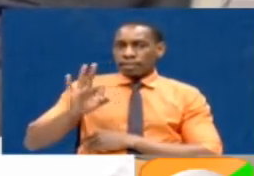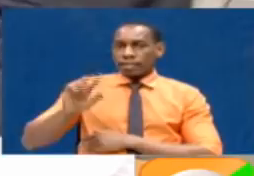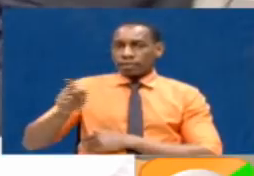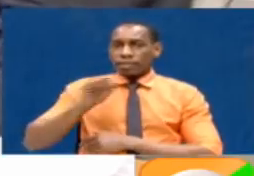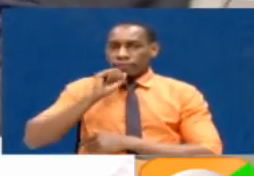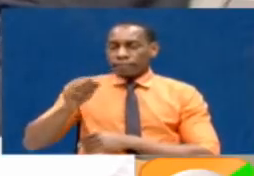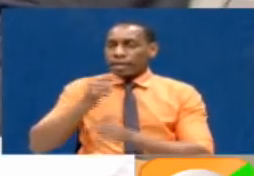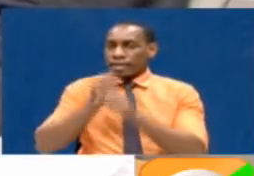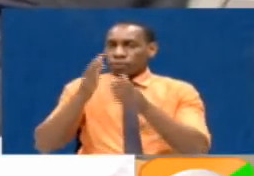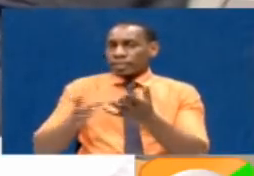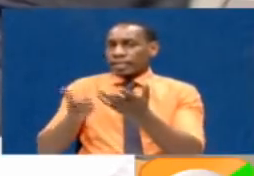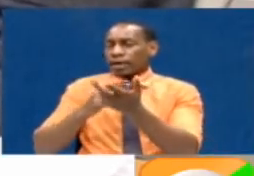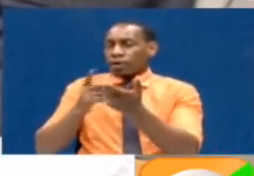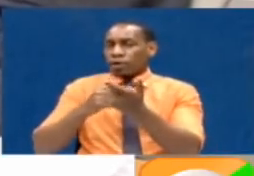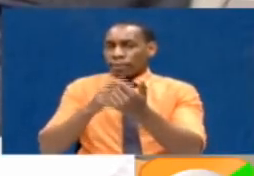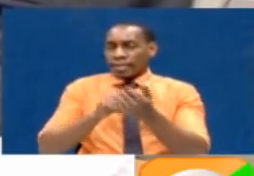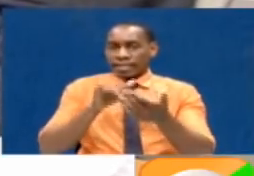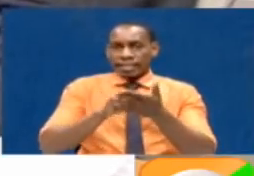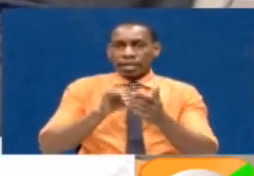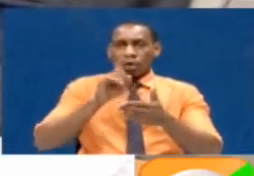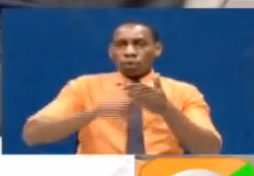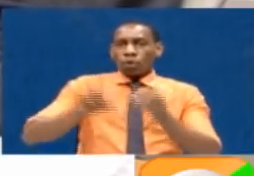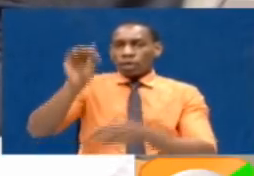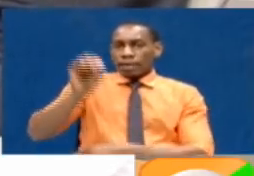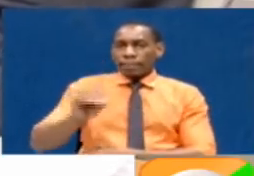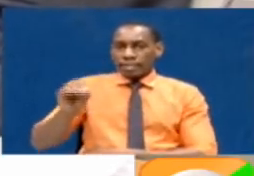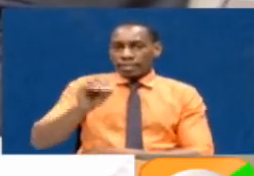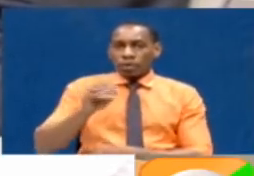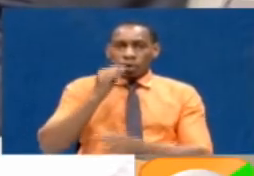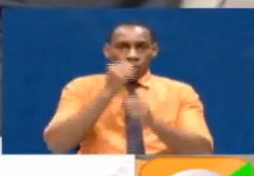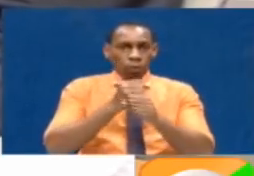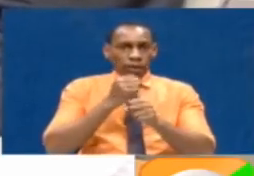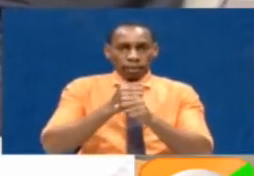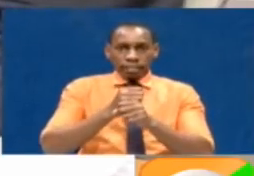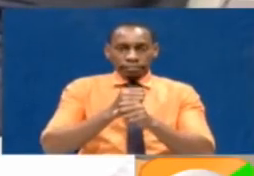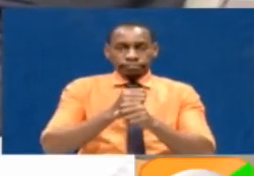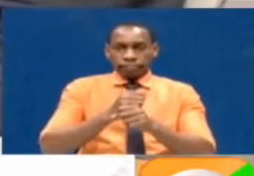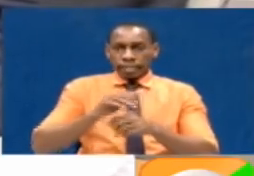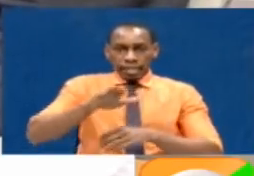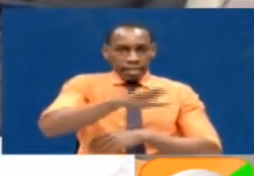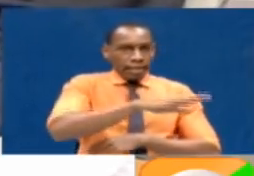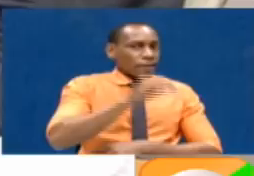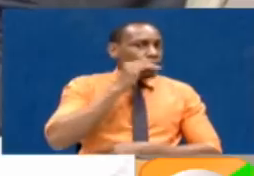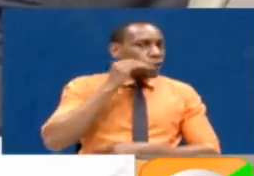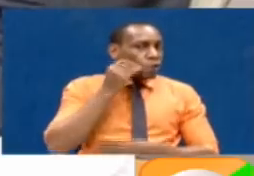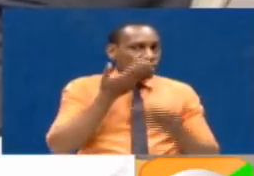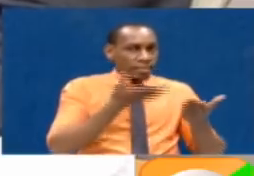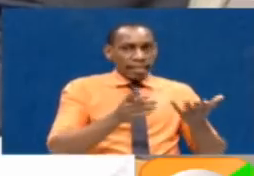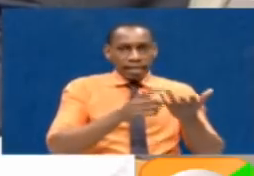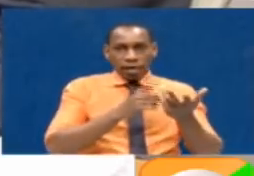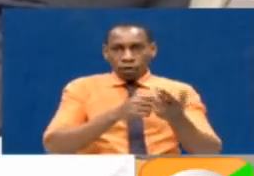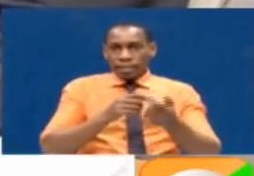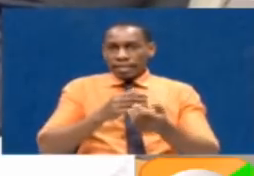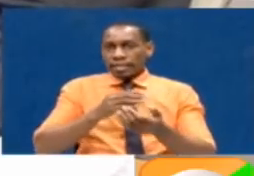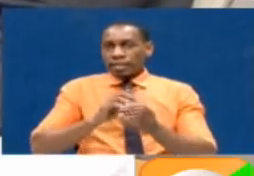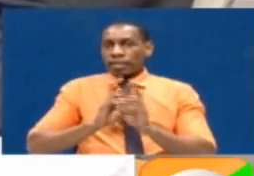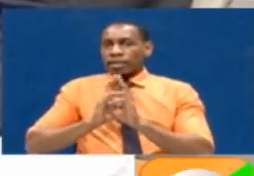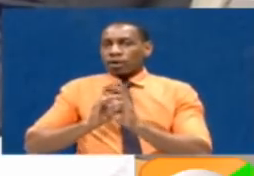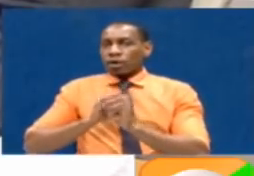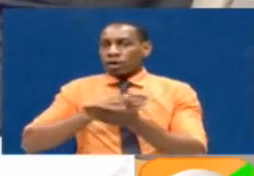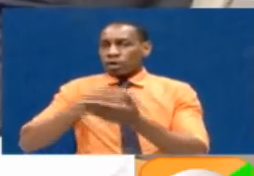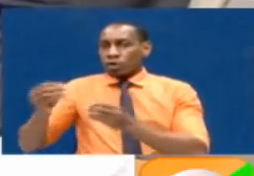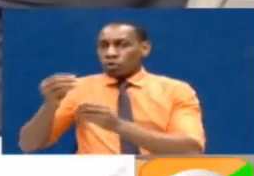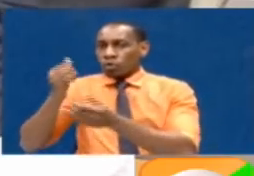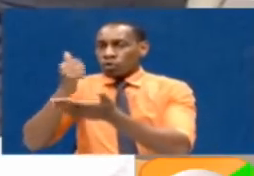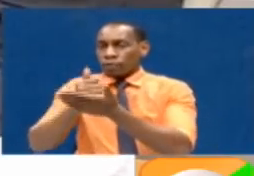workers. How many of that, what percentage of that are working from home right now? How many are in the office? What's that like?